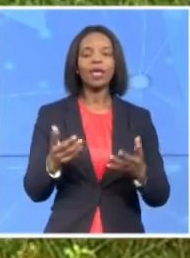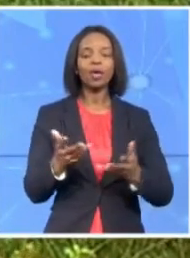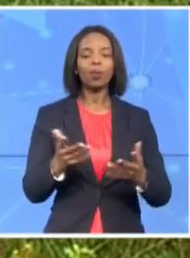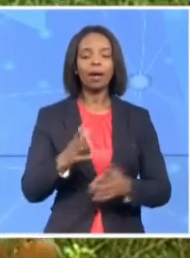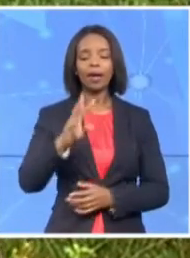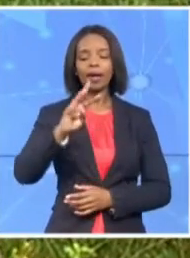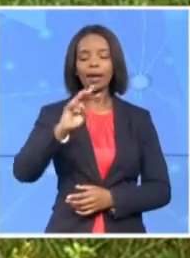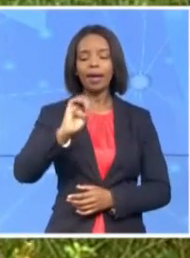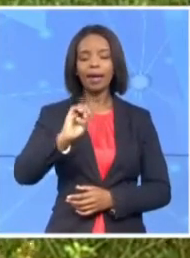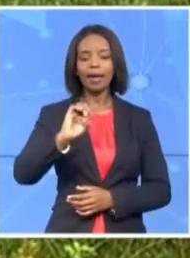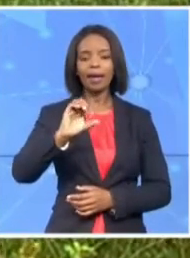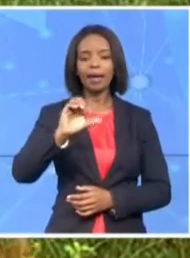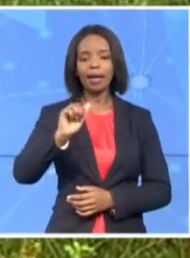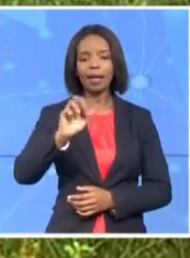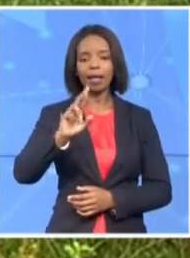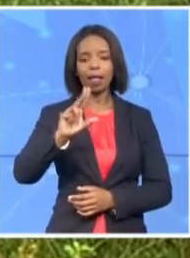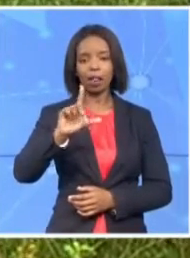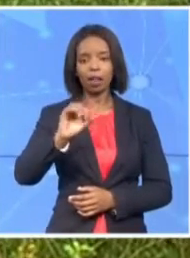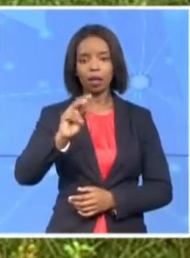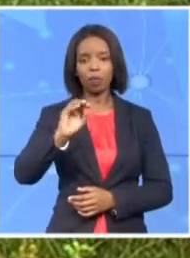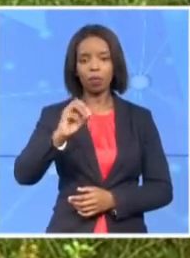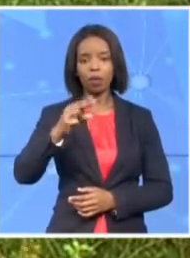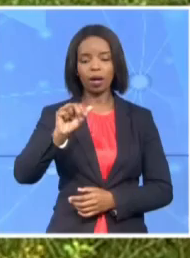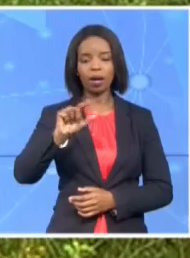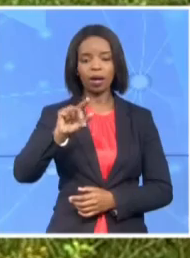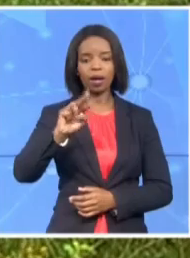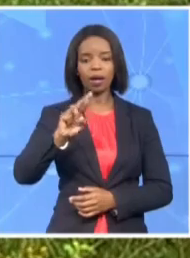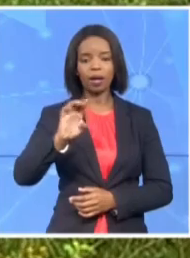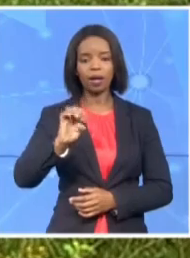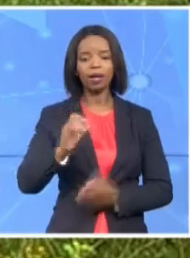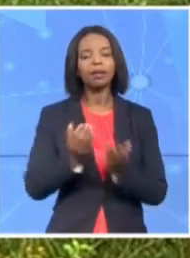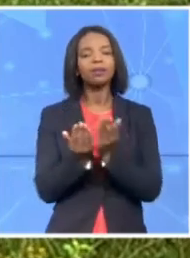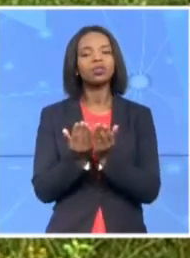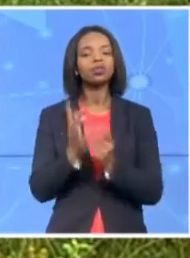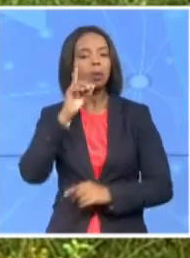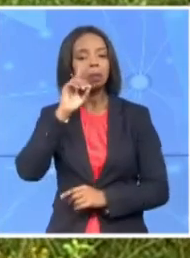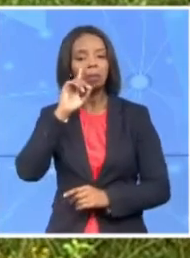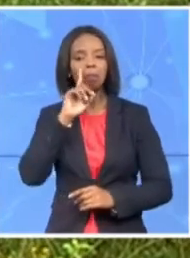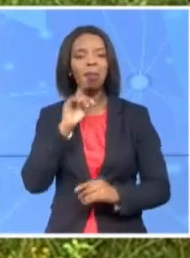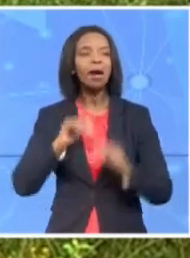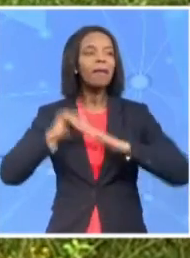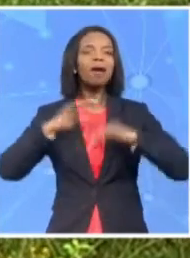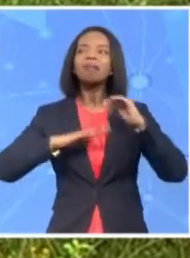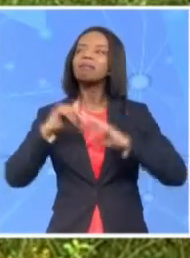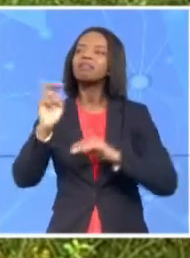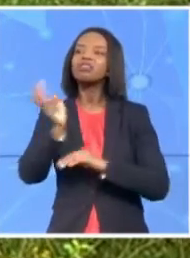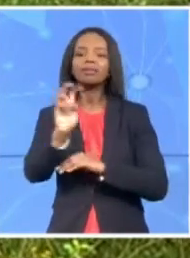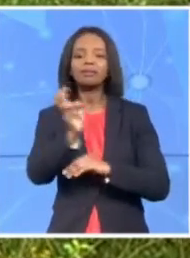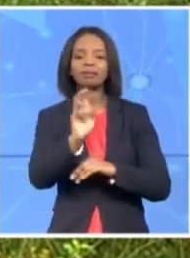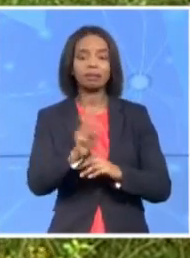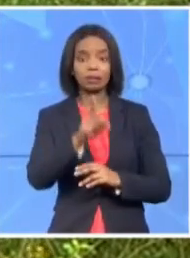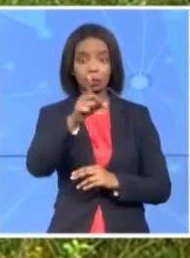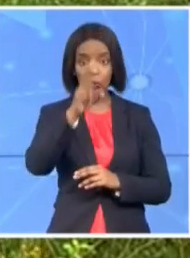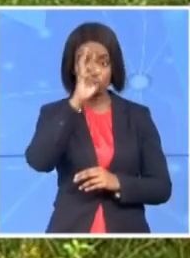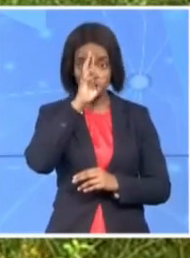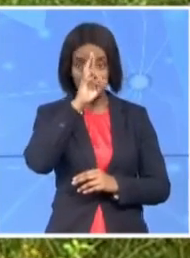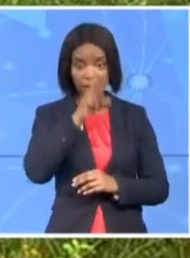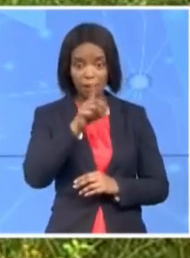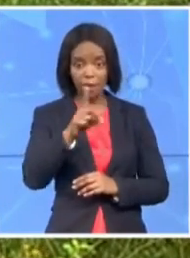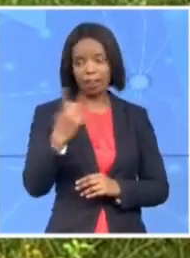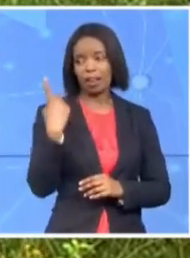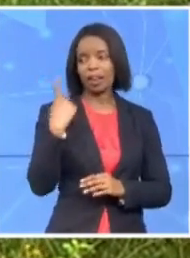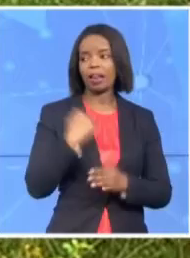viewers at home the state of infrastructure at that school. You remember last year, because of the shabby